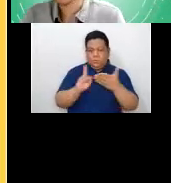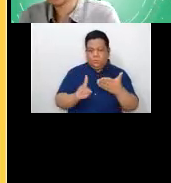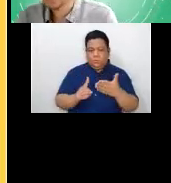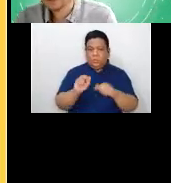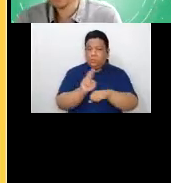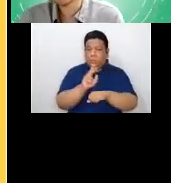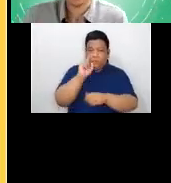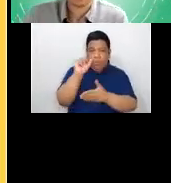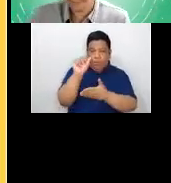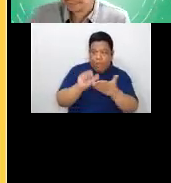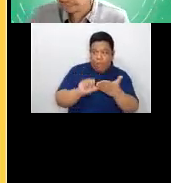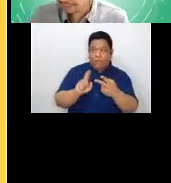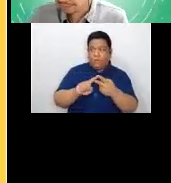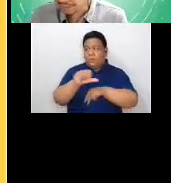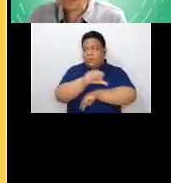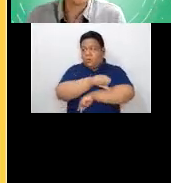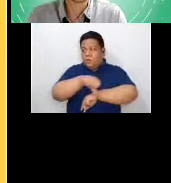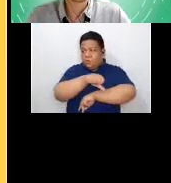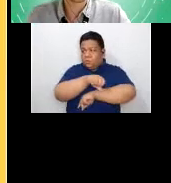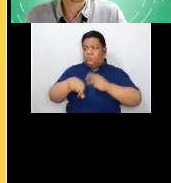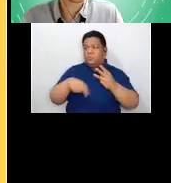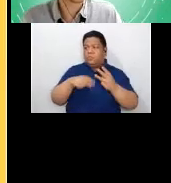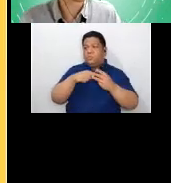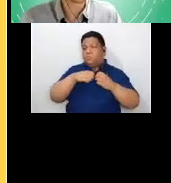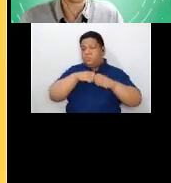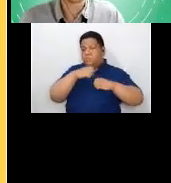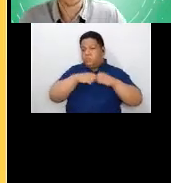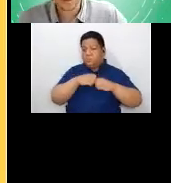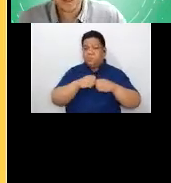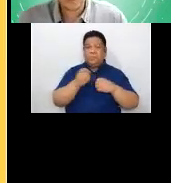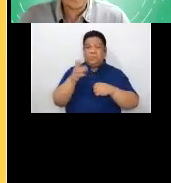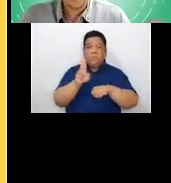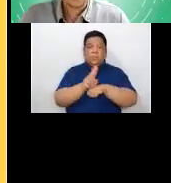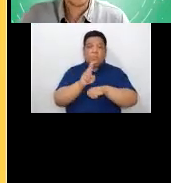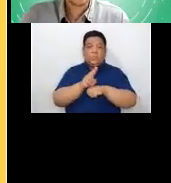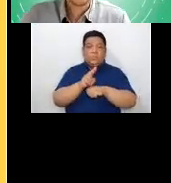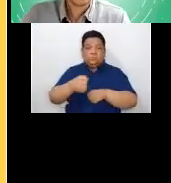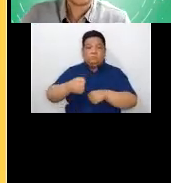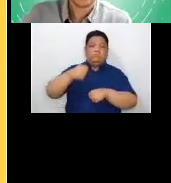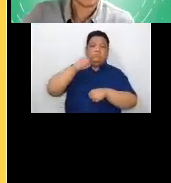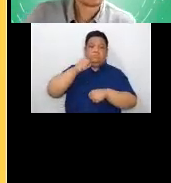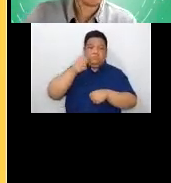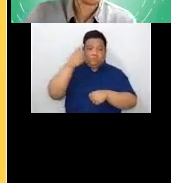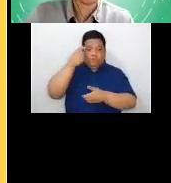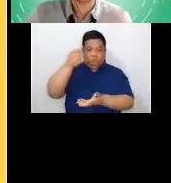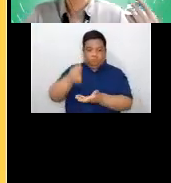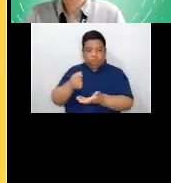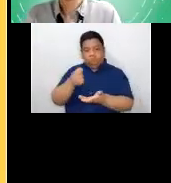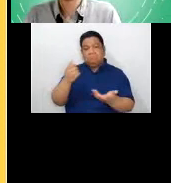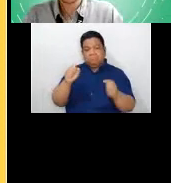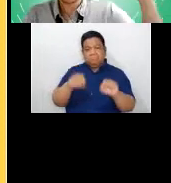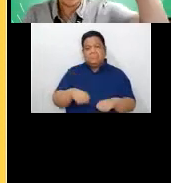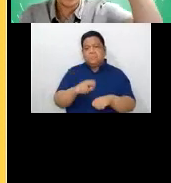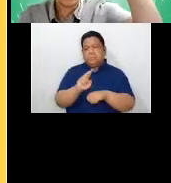for architecture, engineering, even if you were using it to make a beer holder, all of those different shapes can actually be made using the same